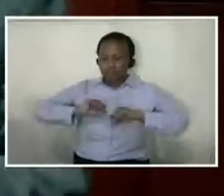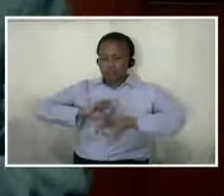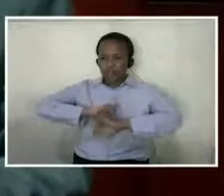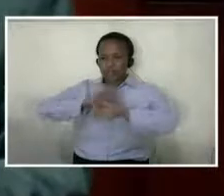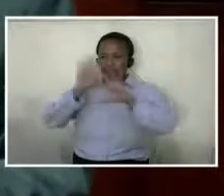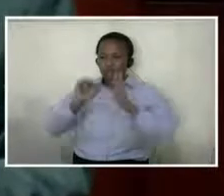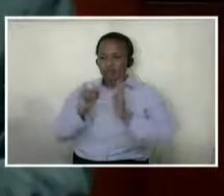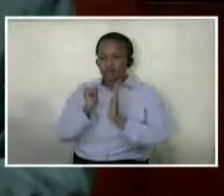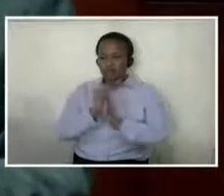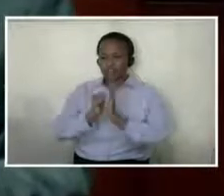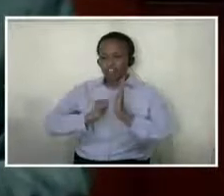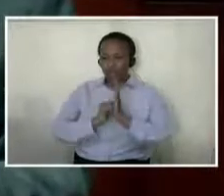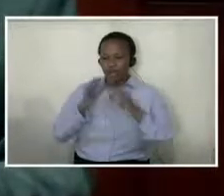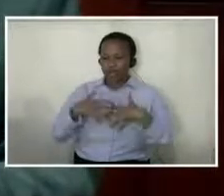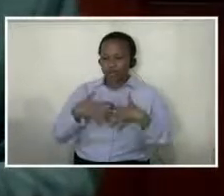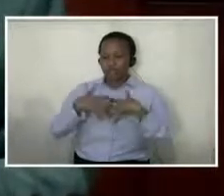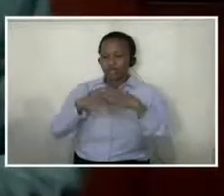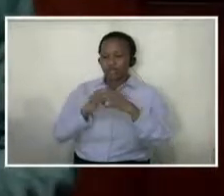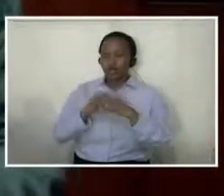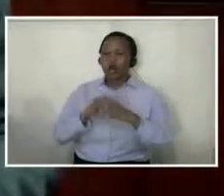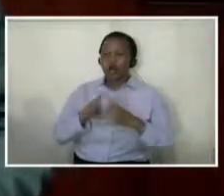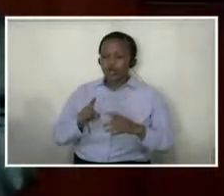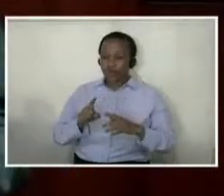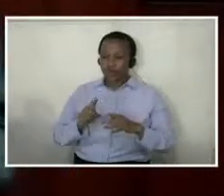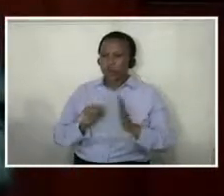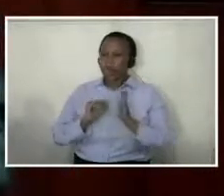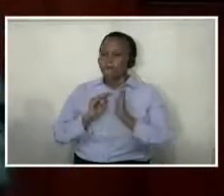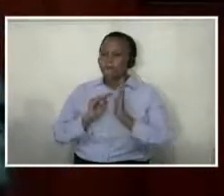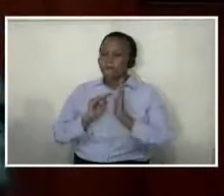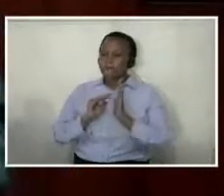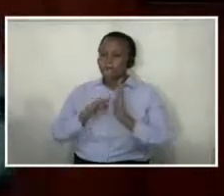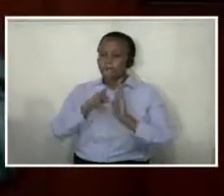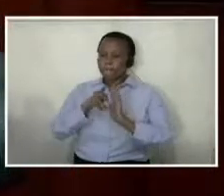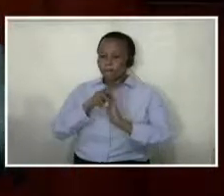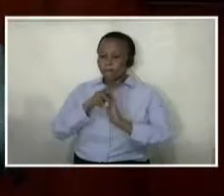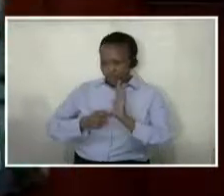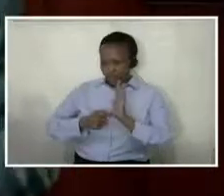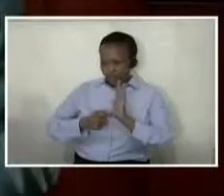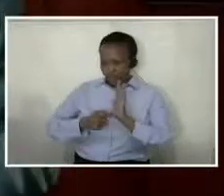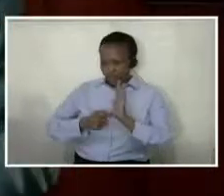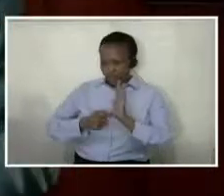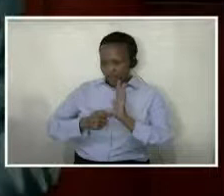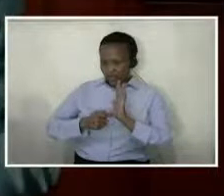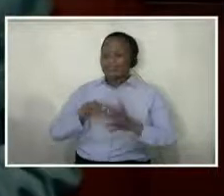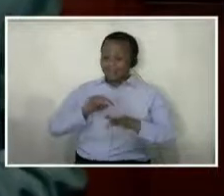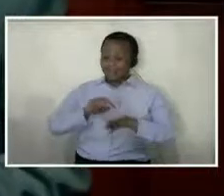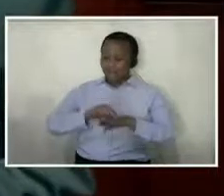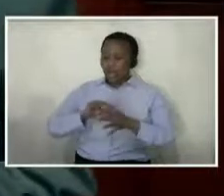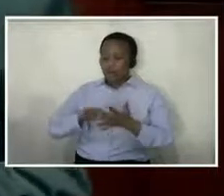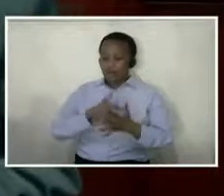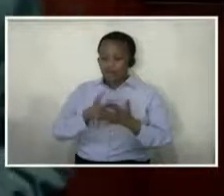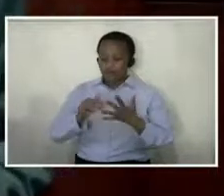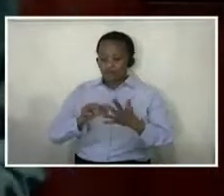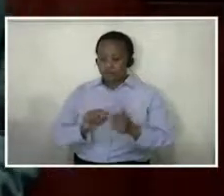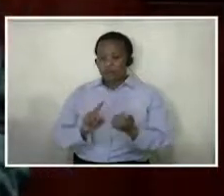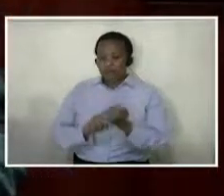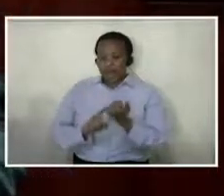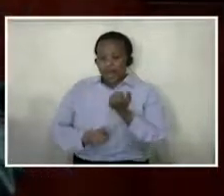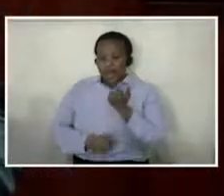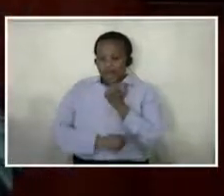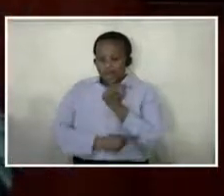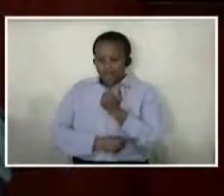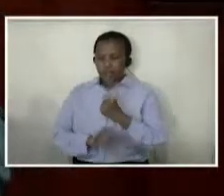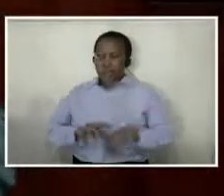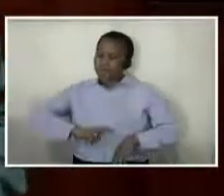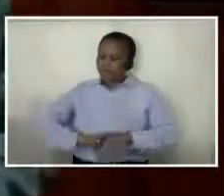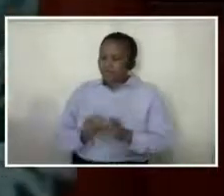agenda with programmatic time frames. And lastly, is to ensure that